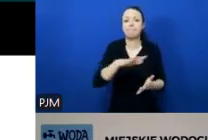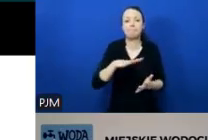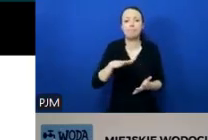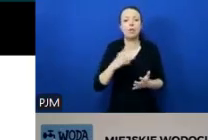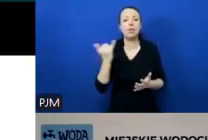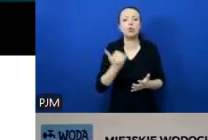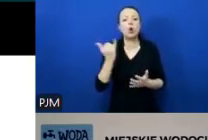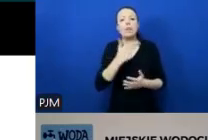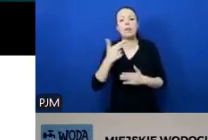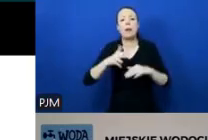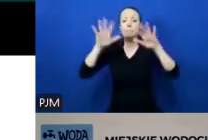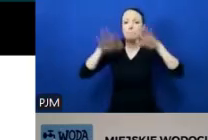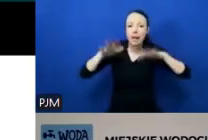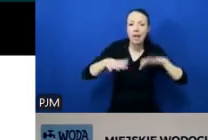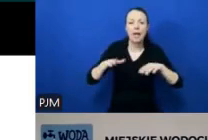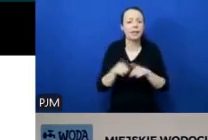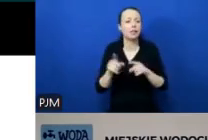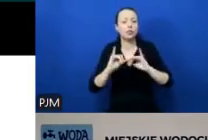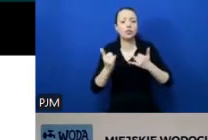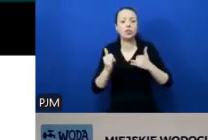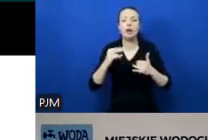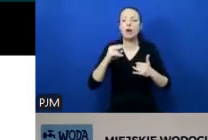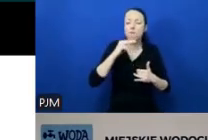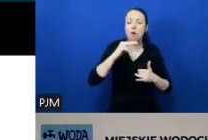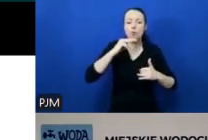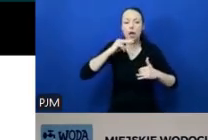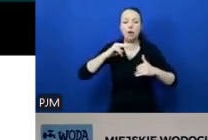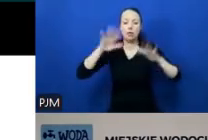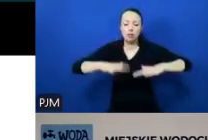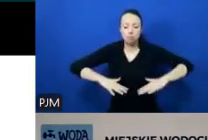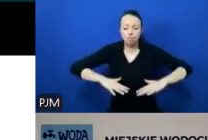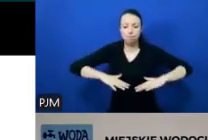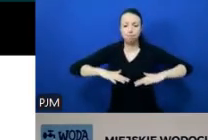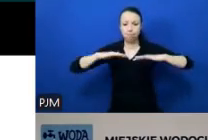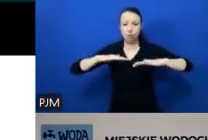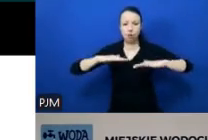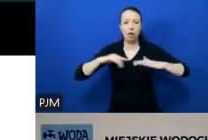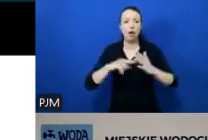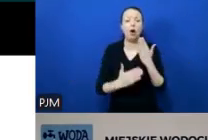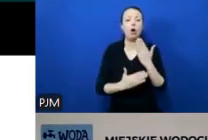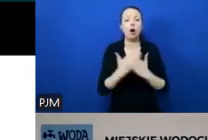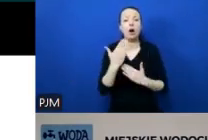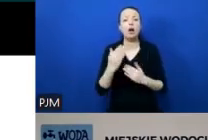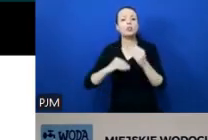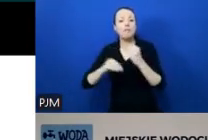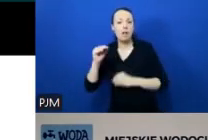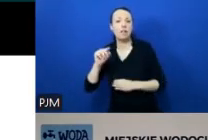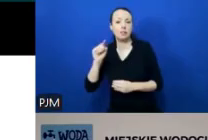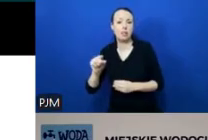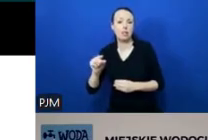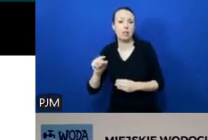state of initial works, in the hydraulics, of floods. So we had